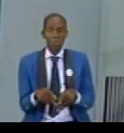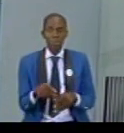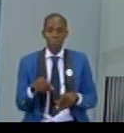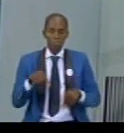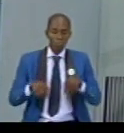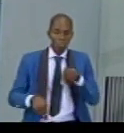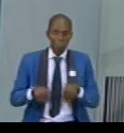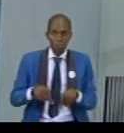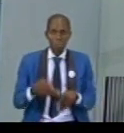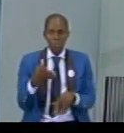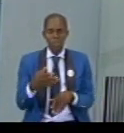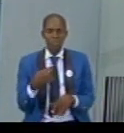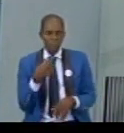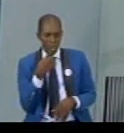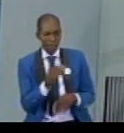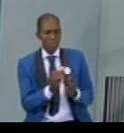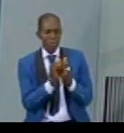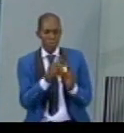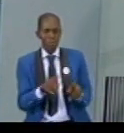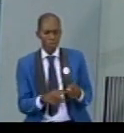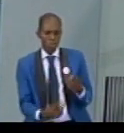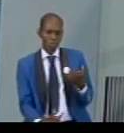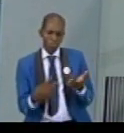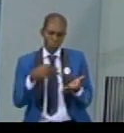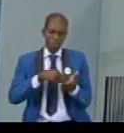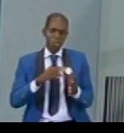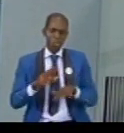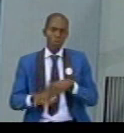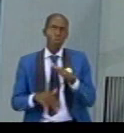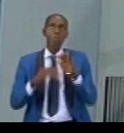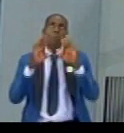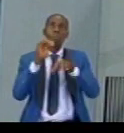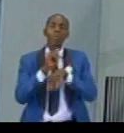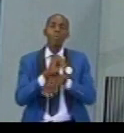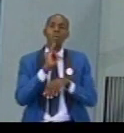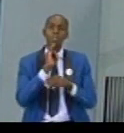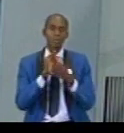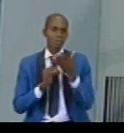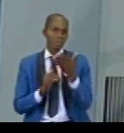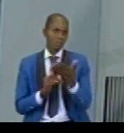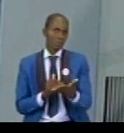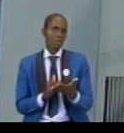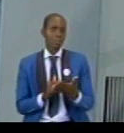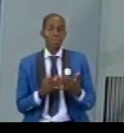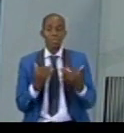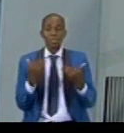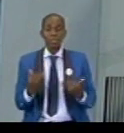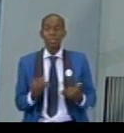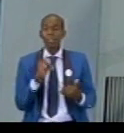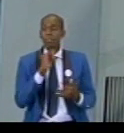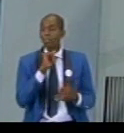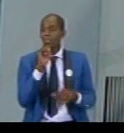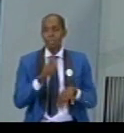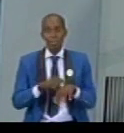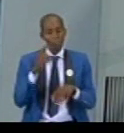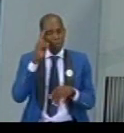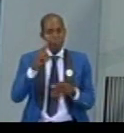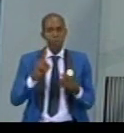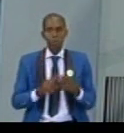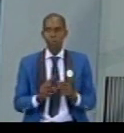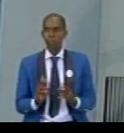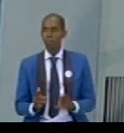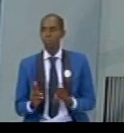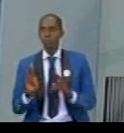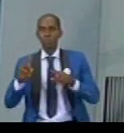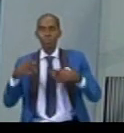her to rise up. The miracle is there. Don't go. No movement now. Please don't go anywhere yet. You want to listen